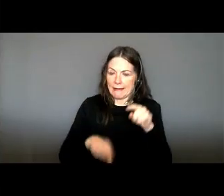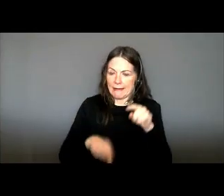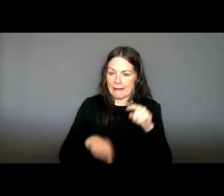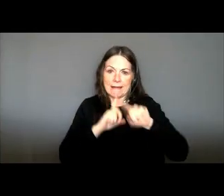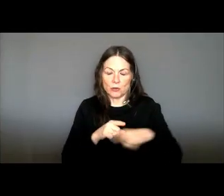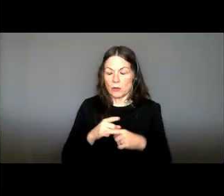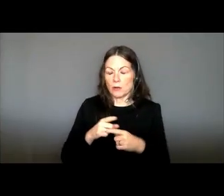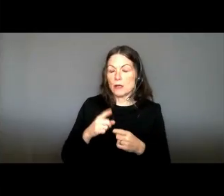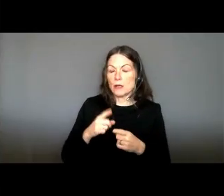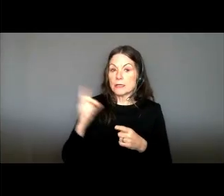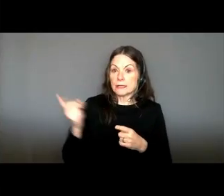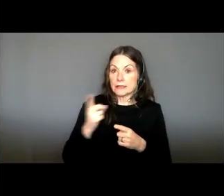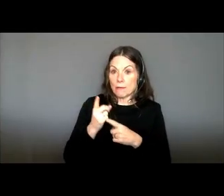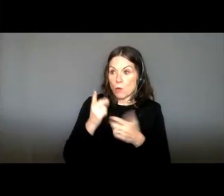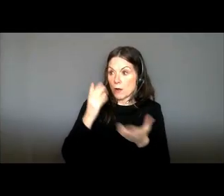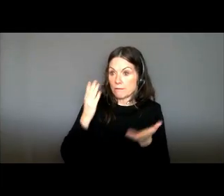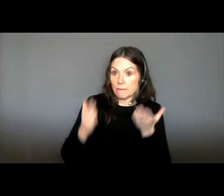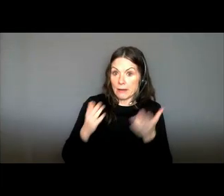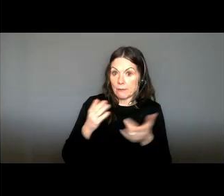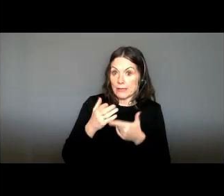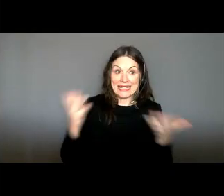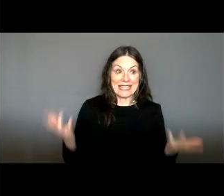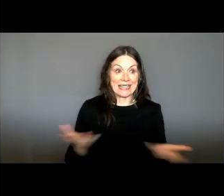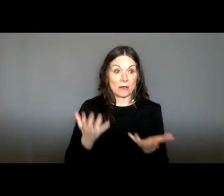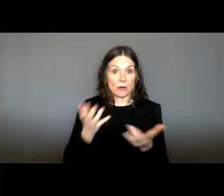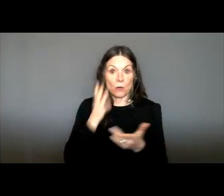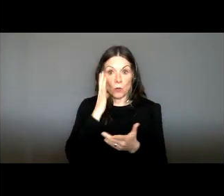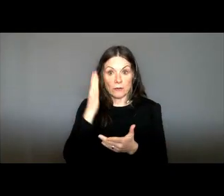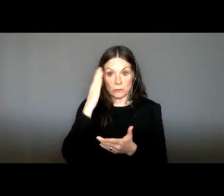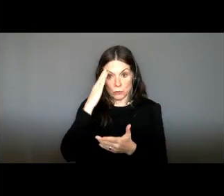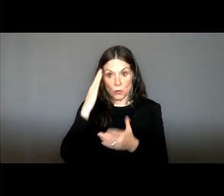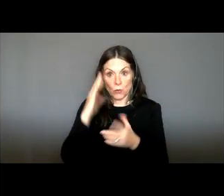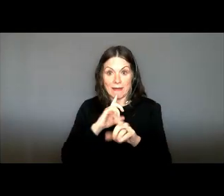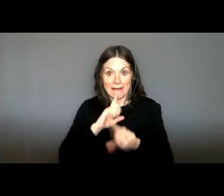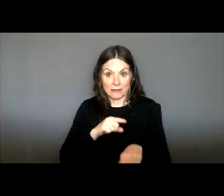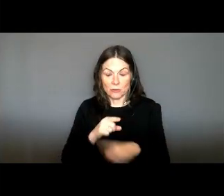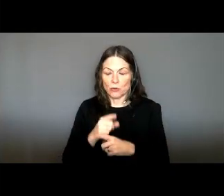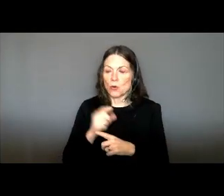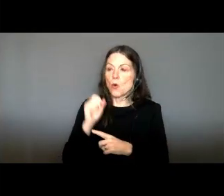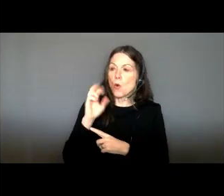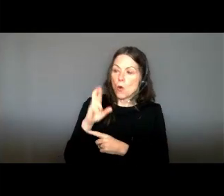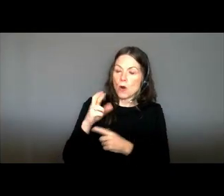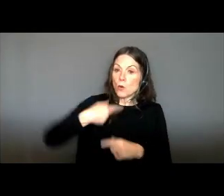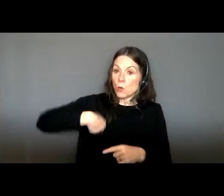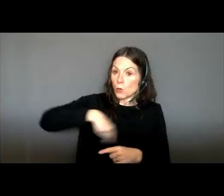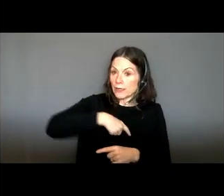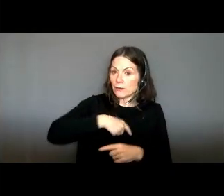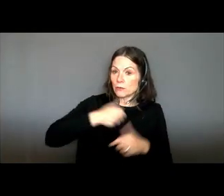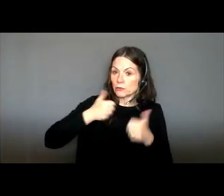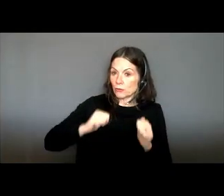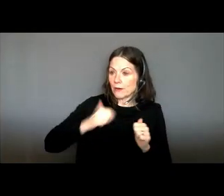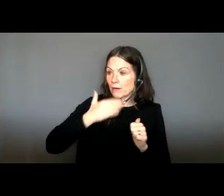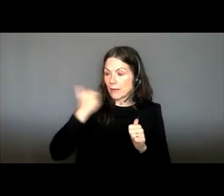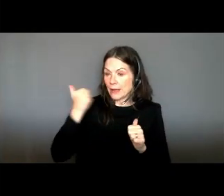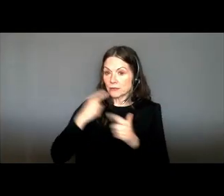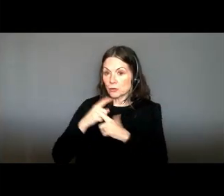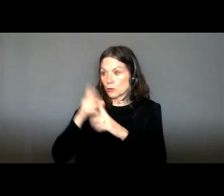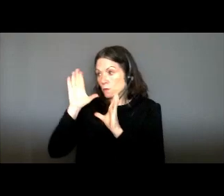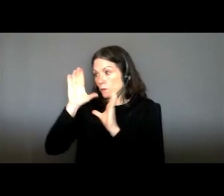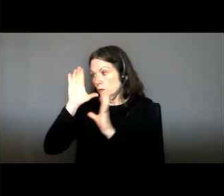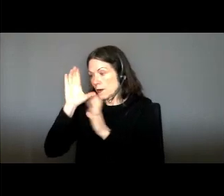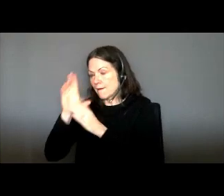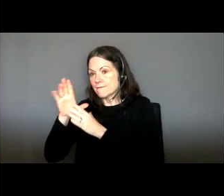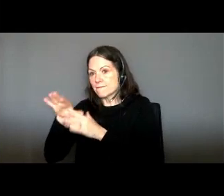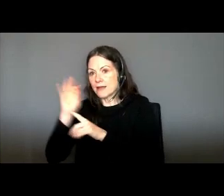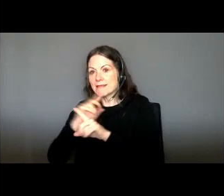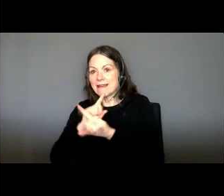either somebody in audience potentially might have the answer to that question, or we will do our best to try to find answer for you and